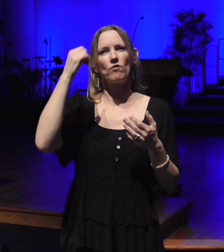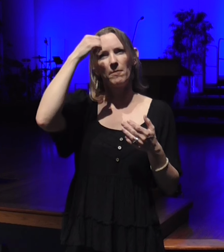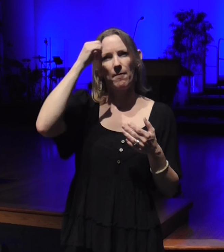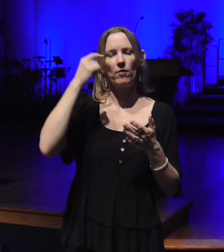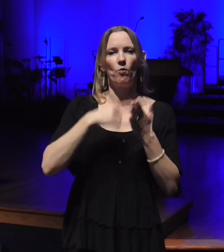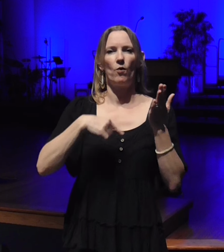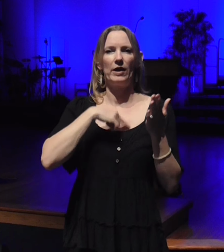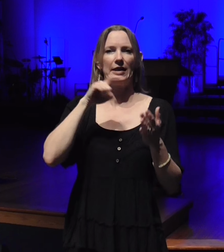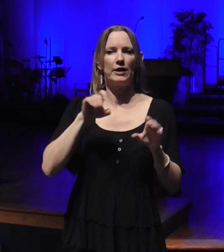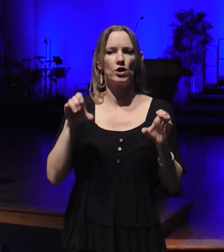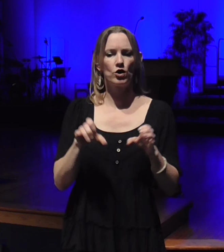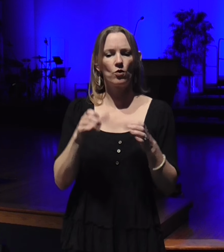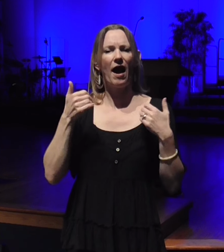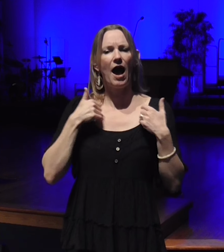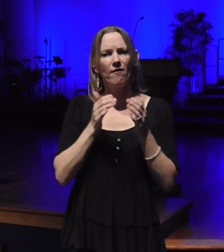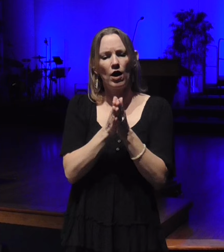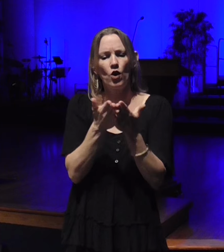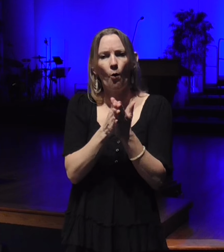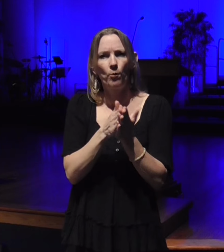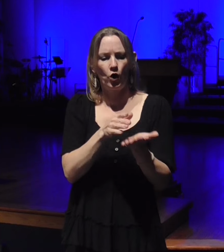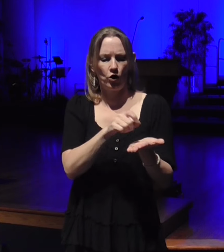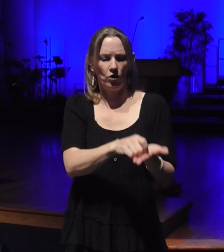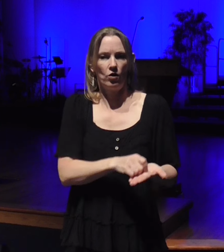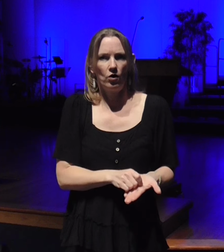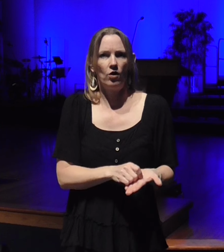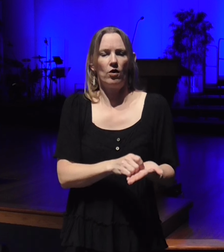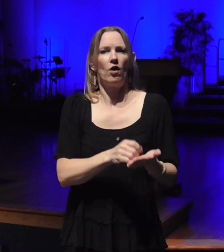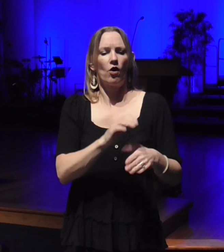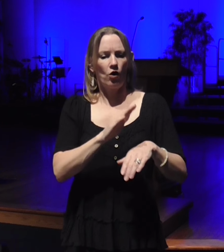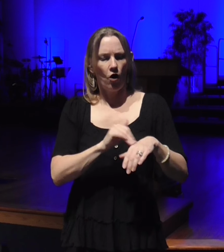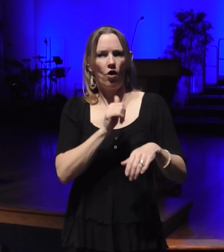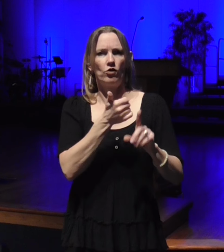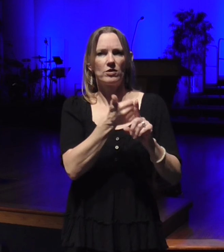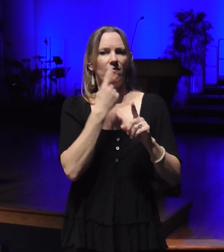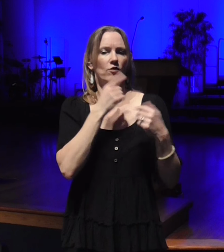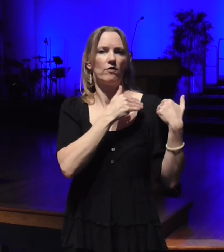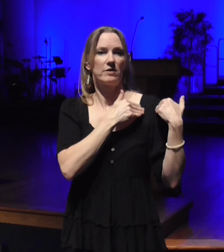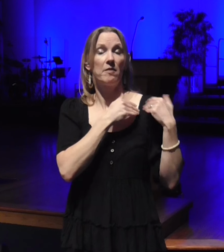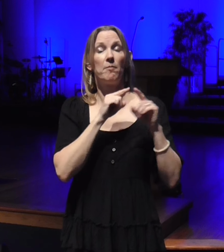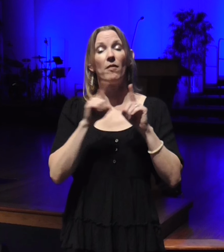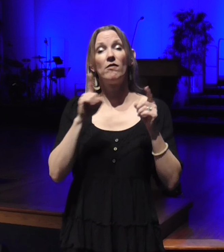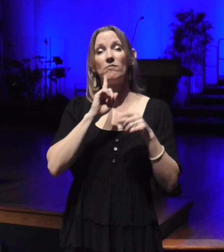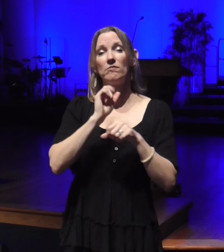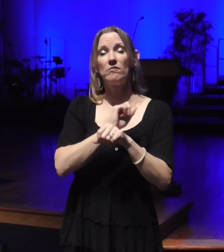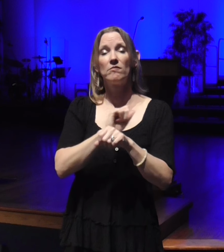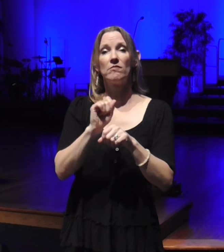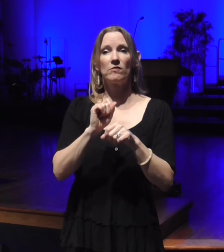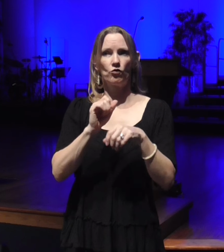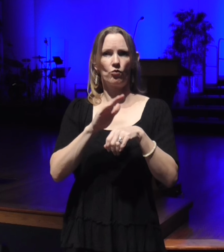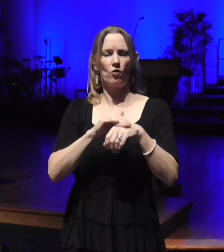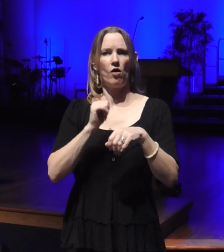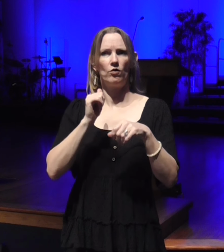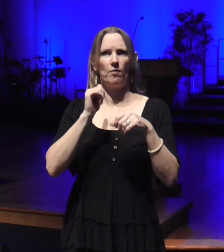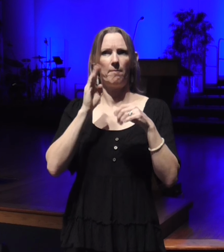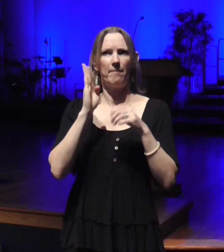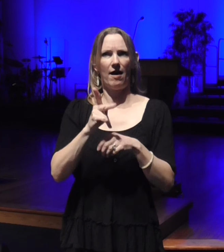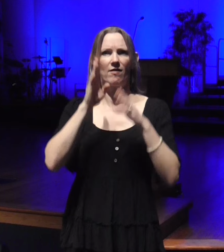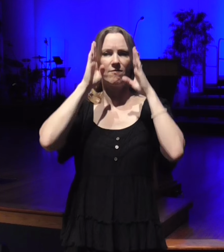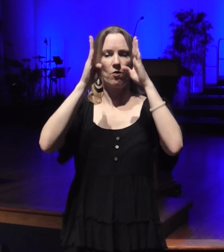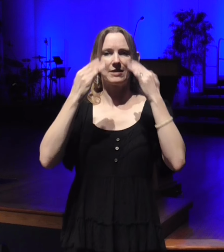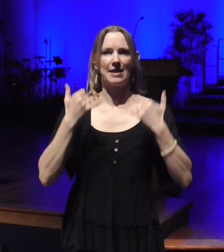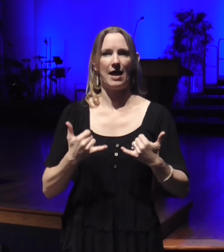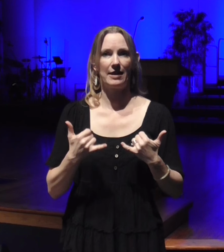keeping a little notebook there to give yourself reminders, to call yourself to responsibility, but ultimately they are to call you back to now.